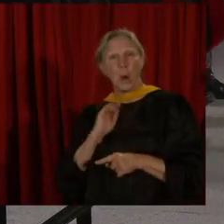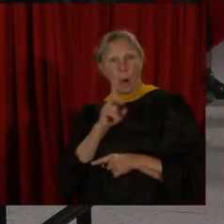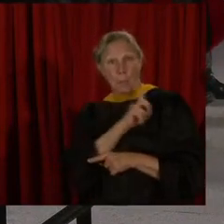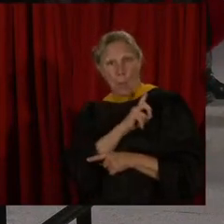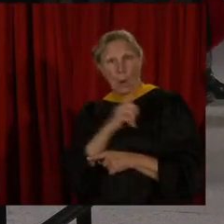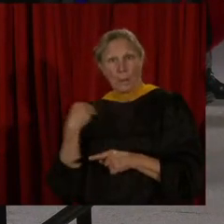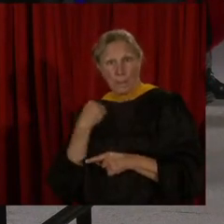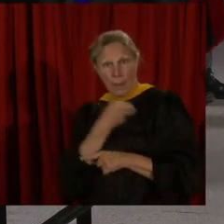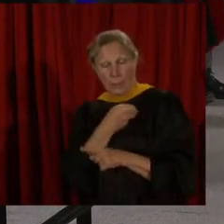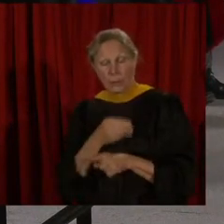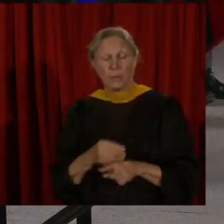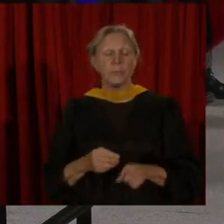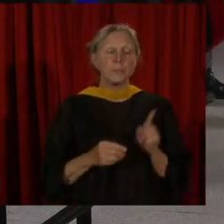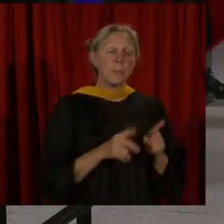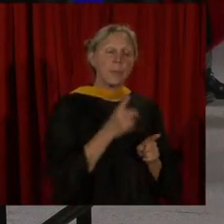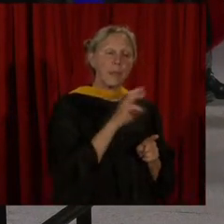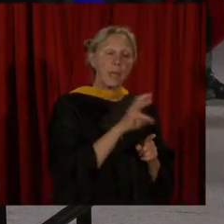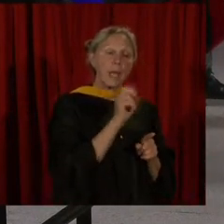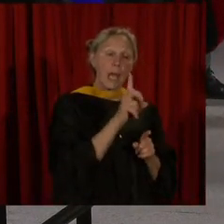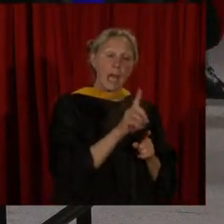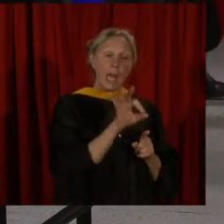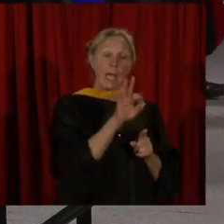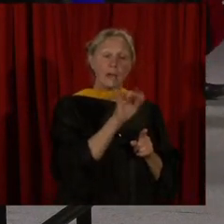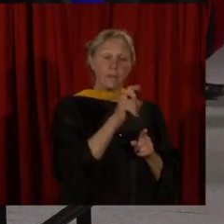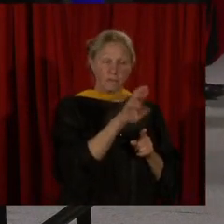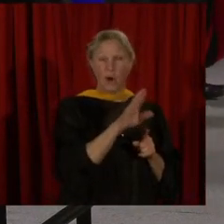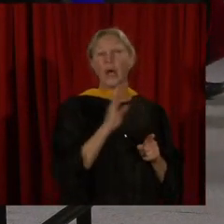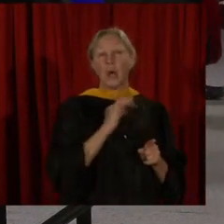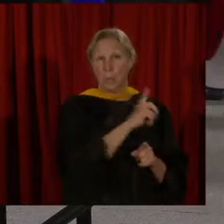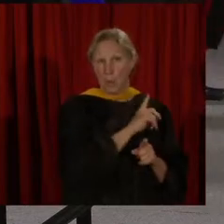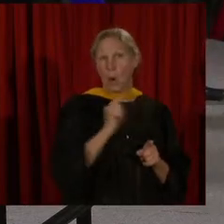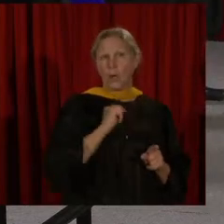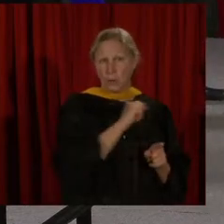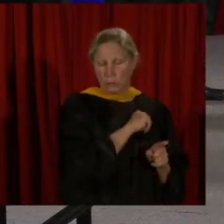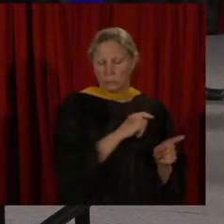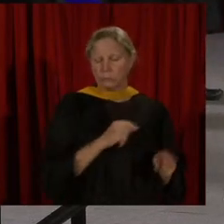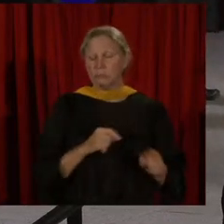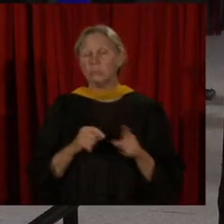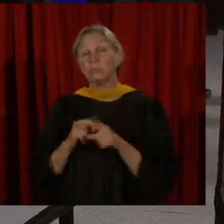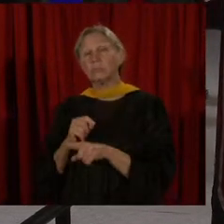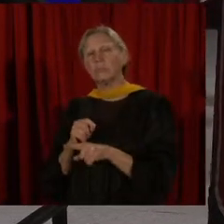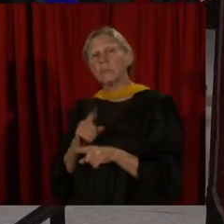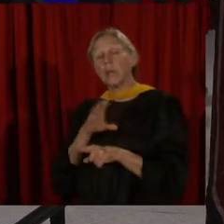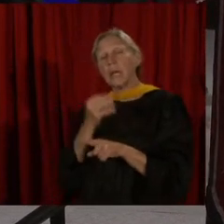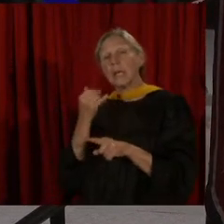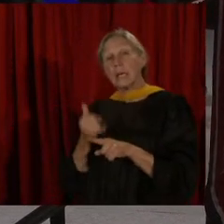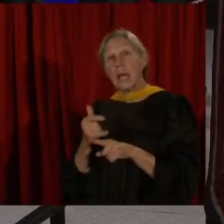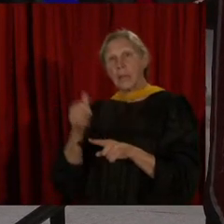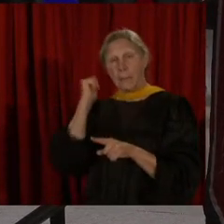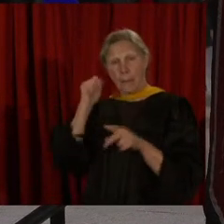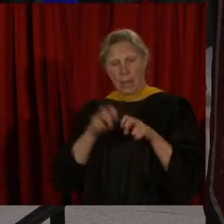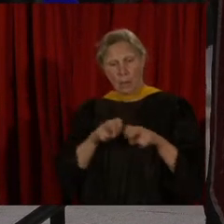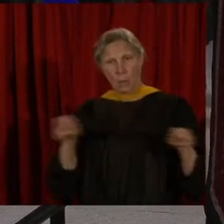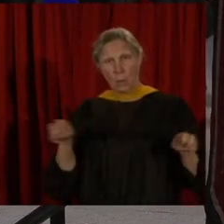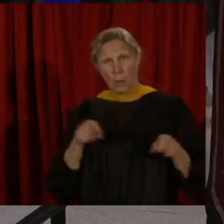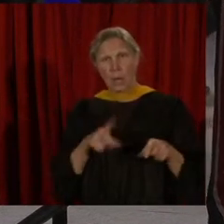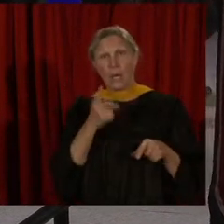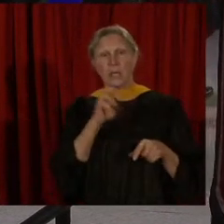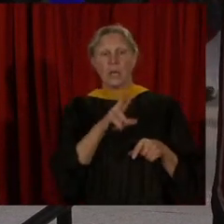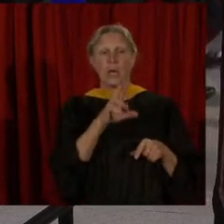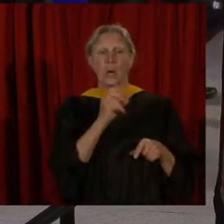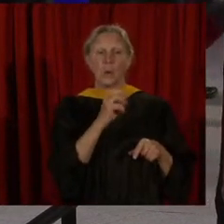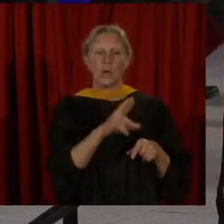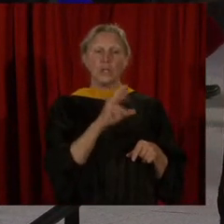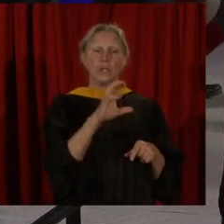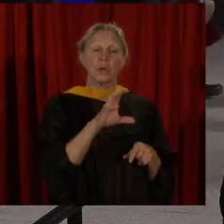Trustees. Dr. Ed Fryer, Member of the Board of Trustees. And now in the back row, Dr. Raja